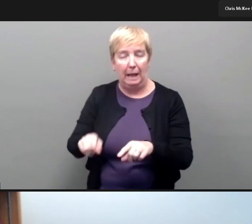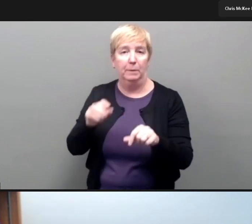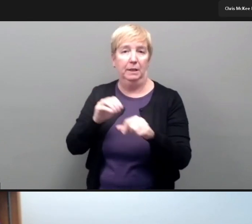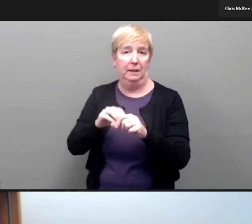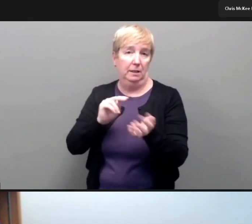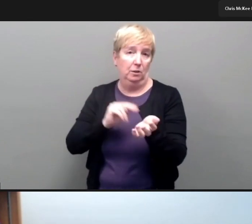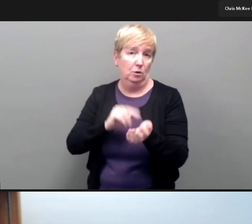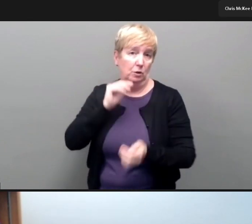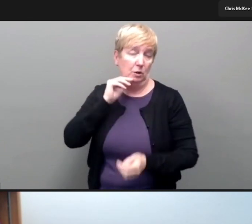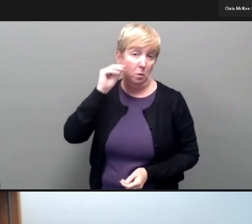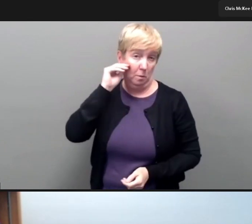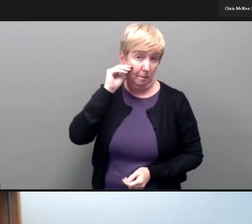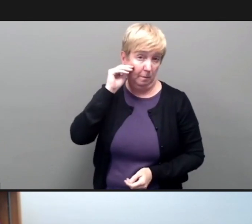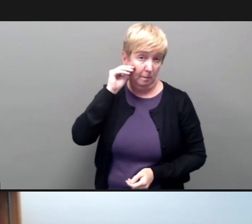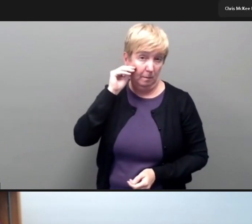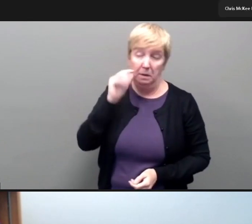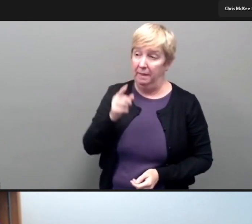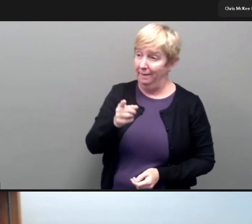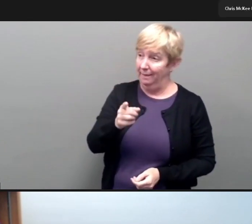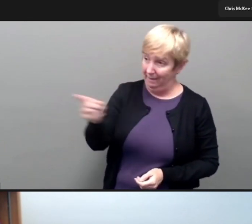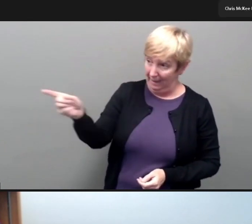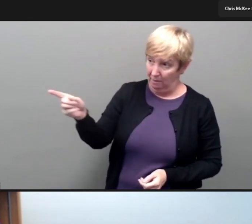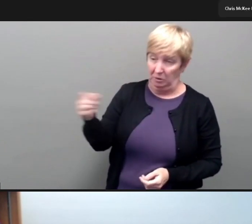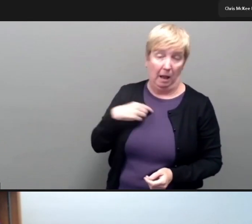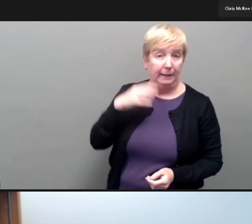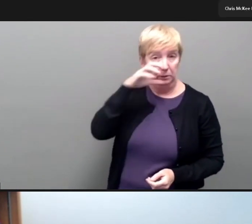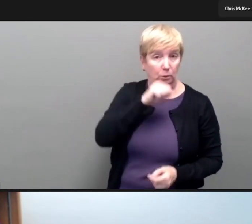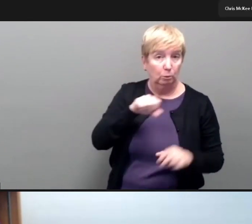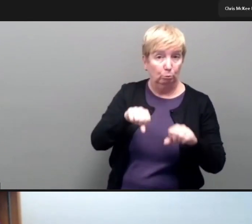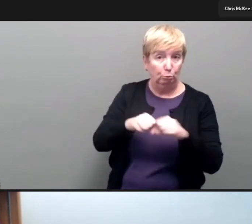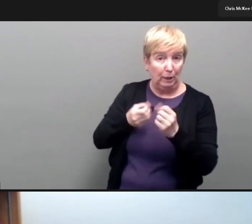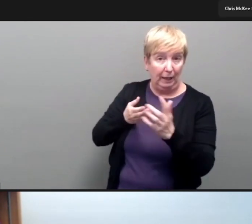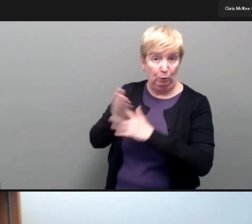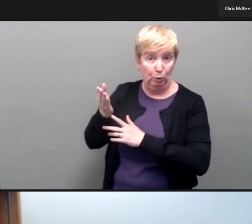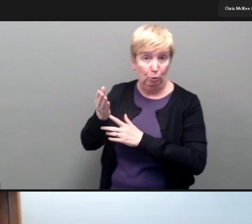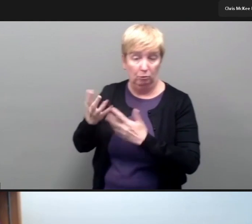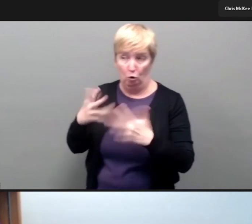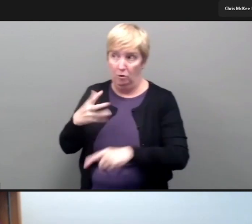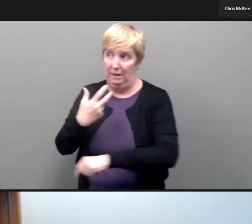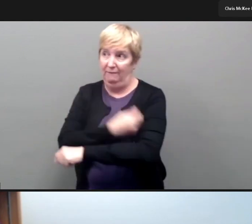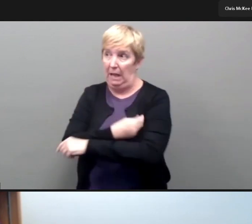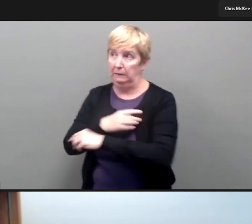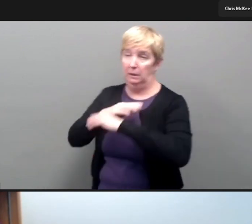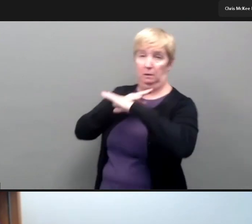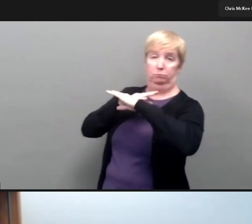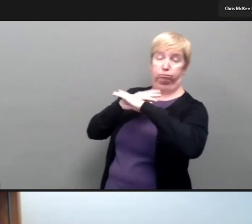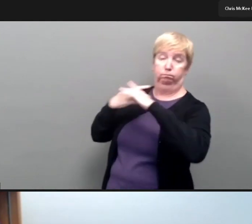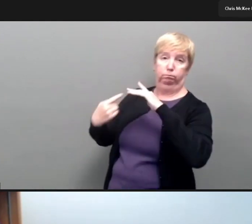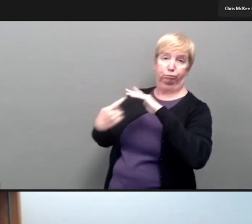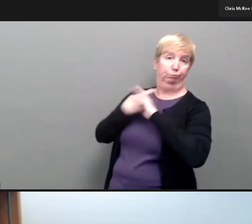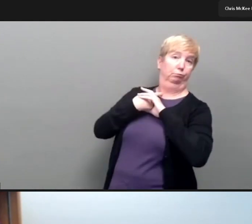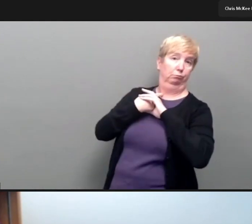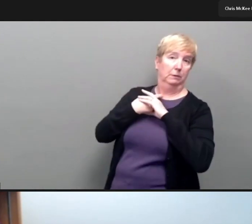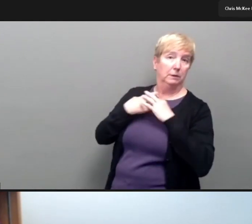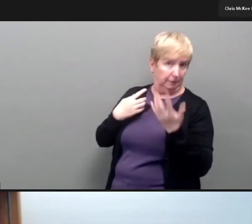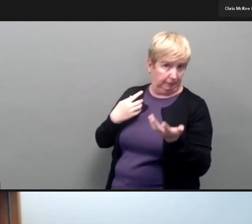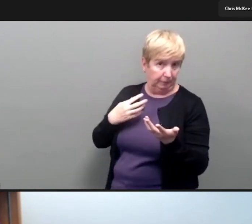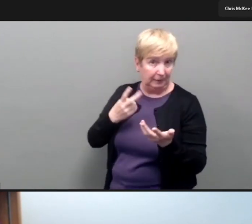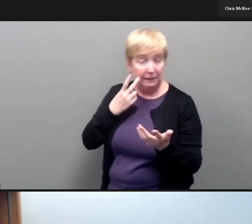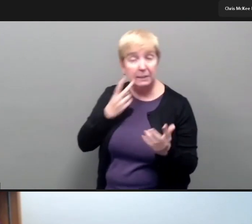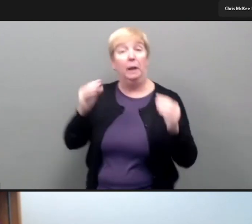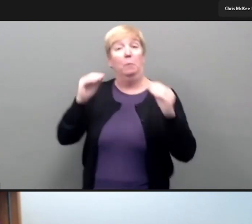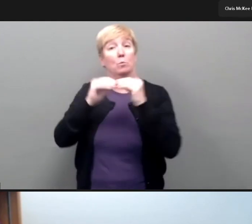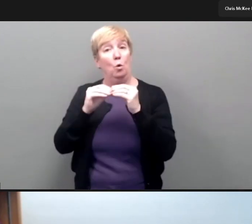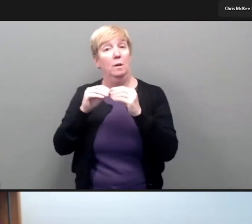would imagine are mostly breakthrough cases because the vaccination rates were pretty high? Are we seeing more cases in nursing homes